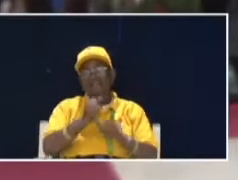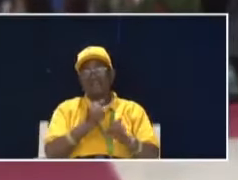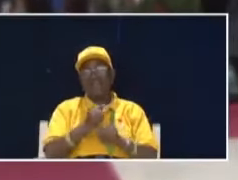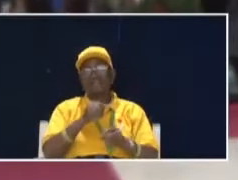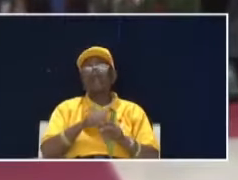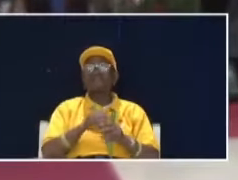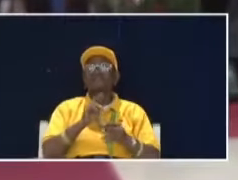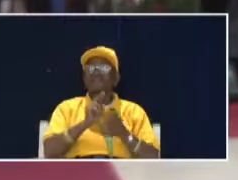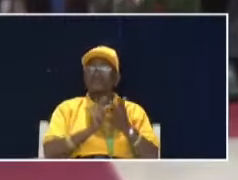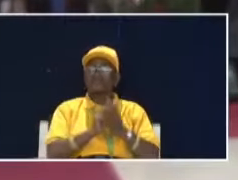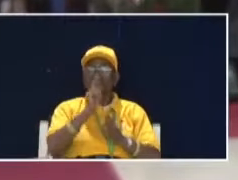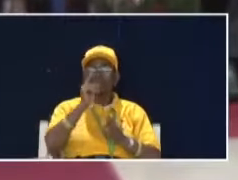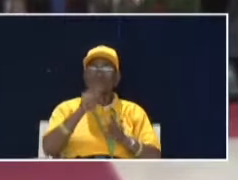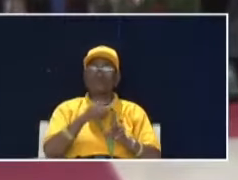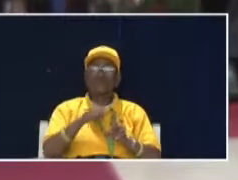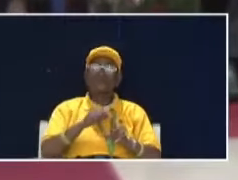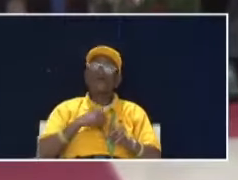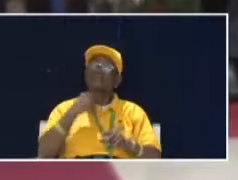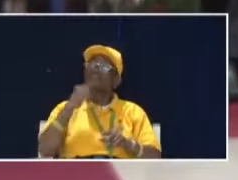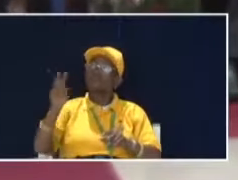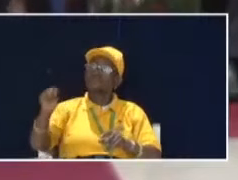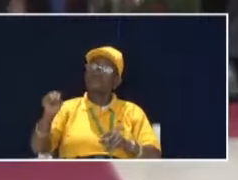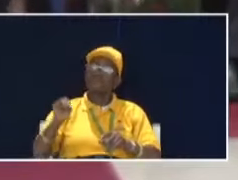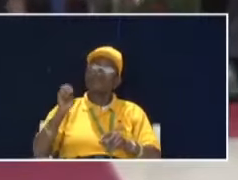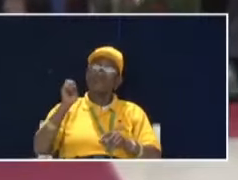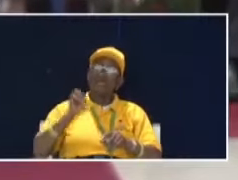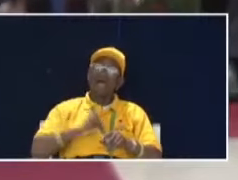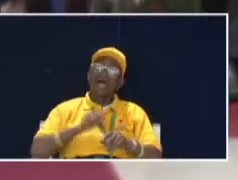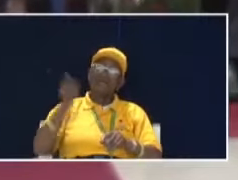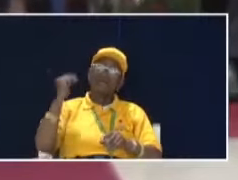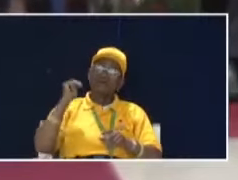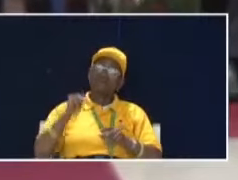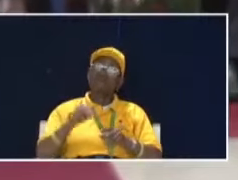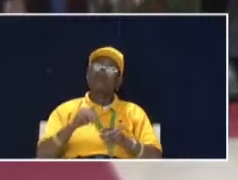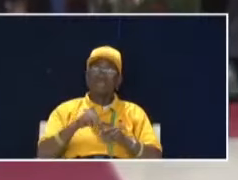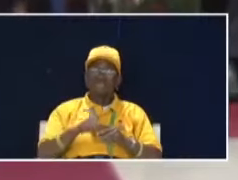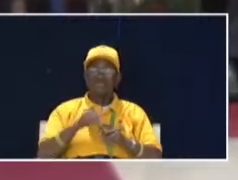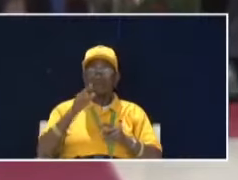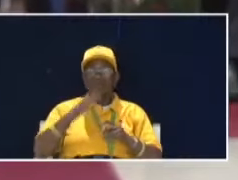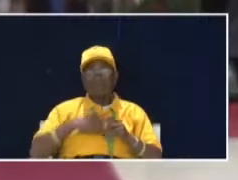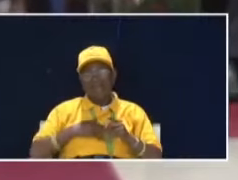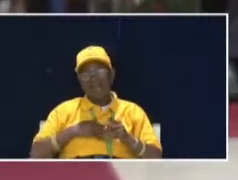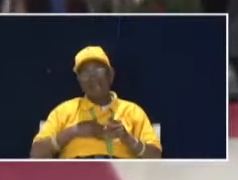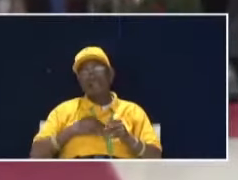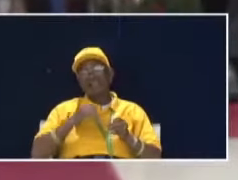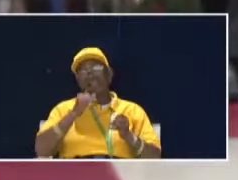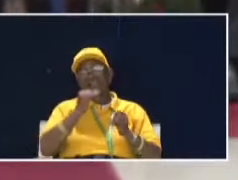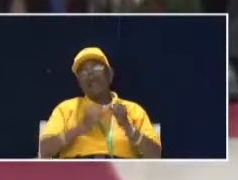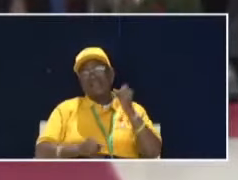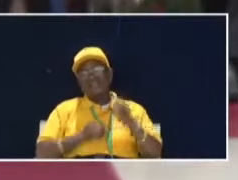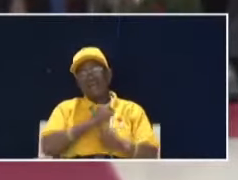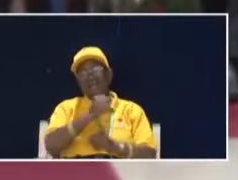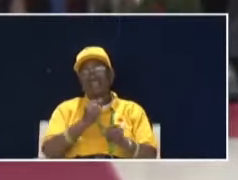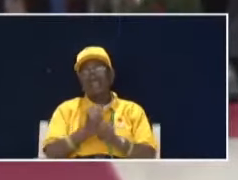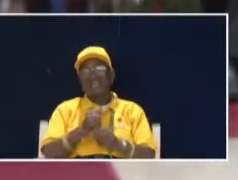When I told him that I was in my final year in the university, he said, "Oh God,